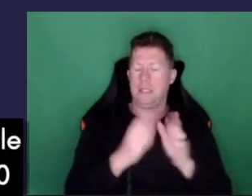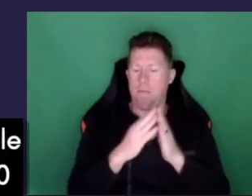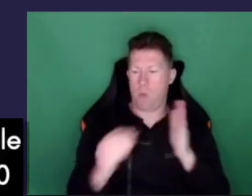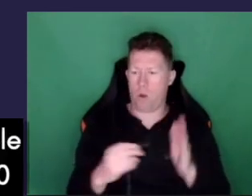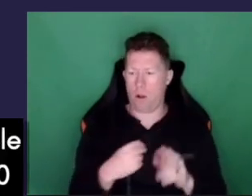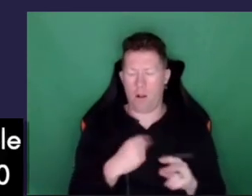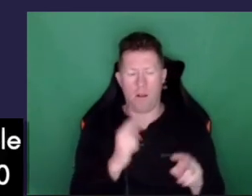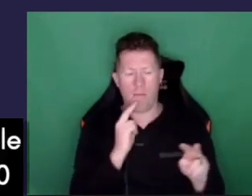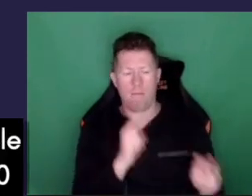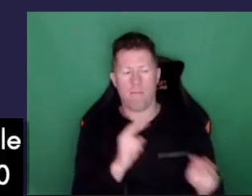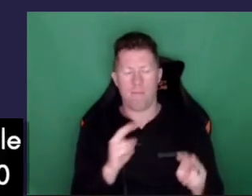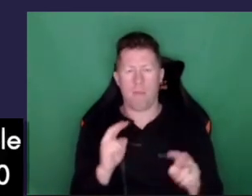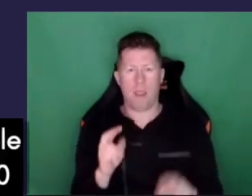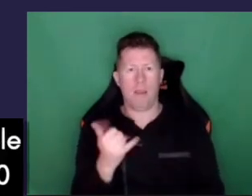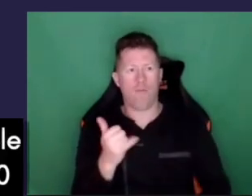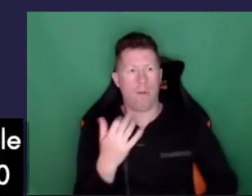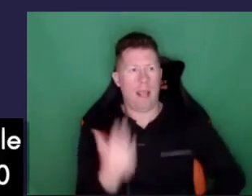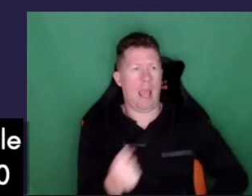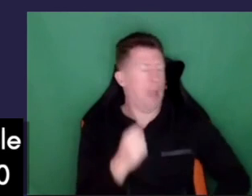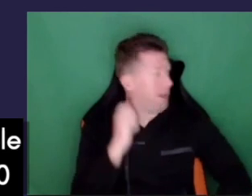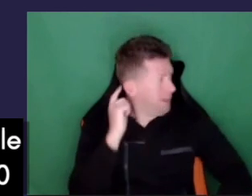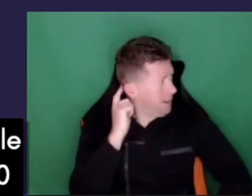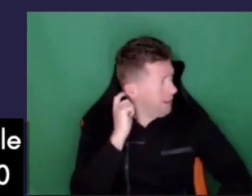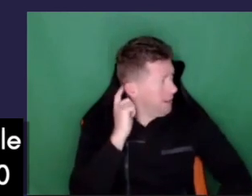probably issued